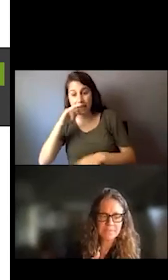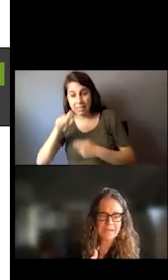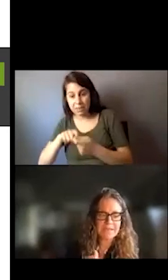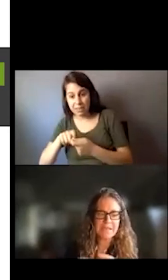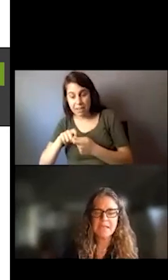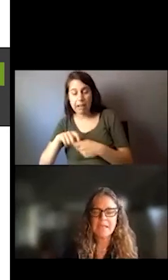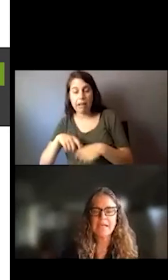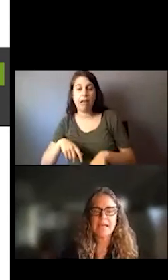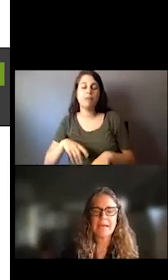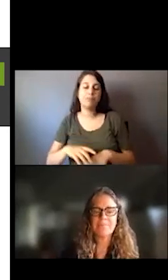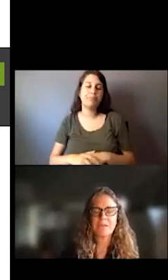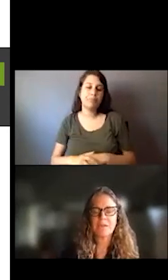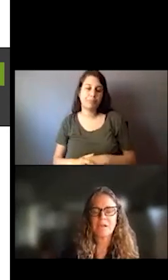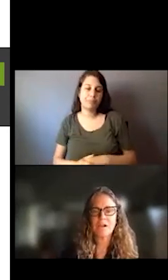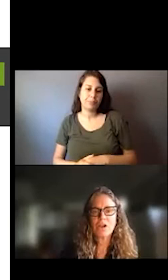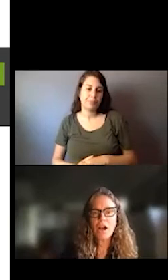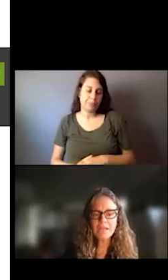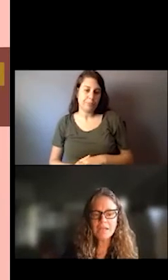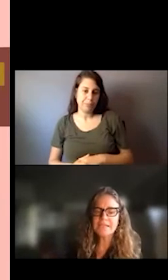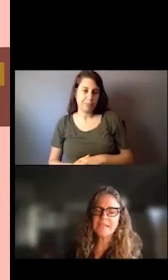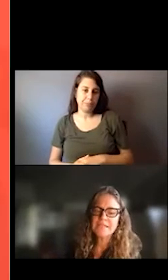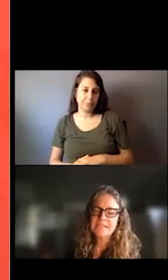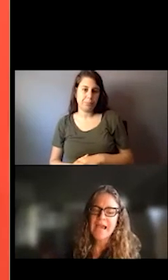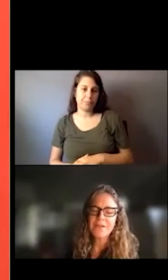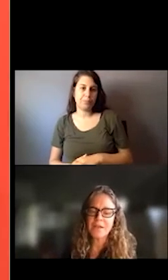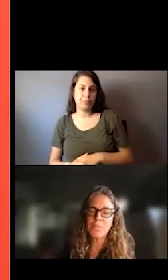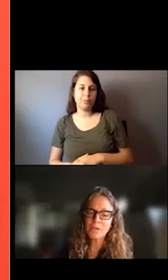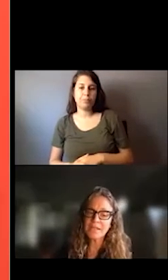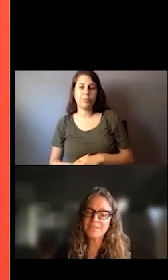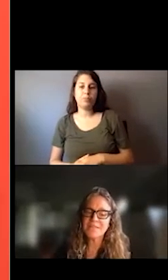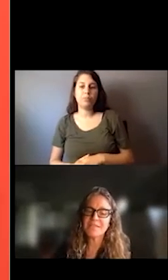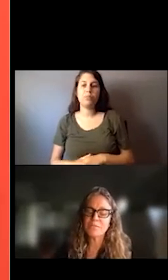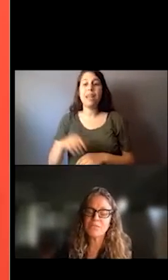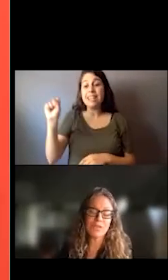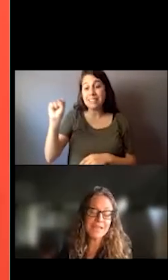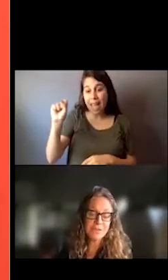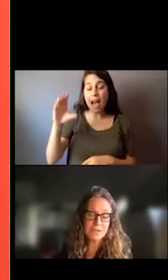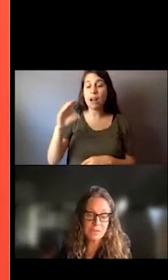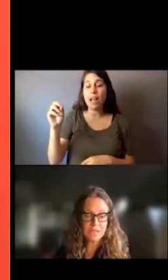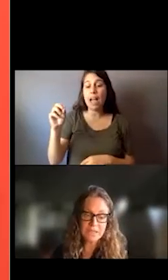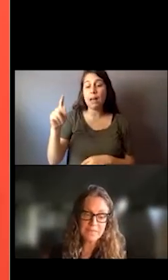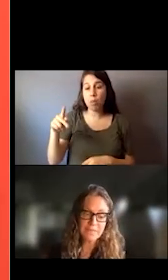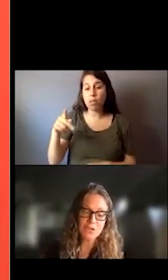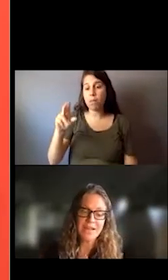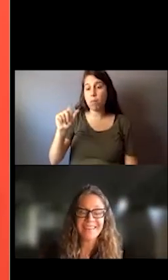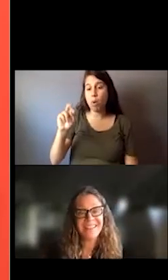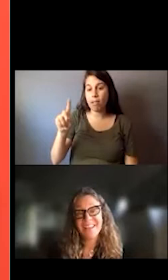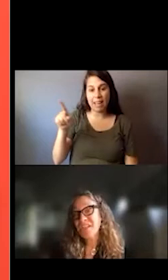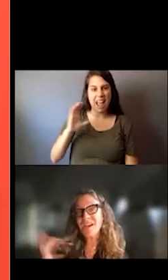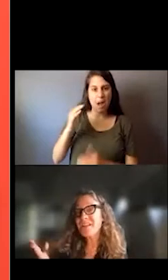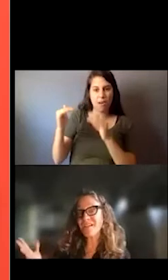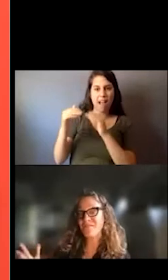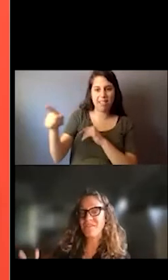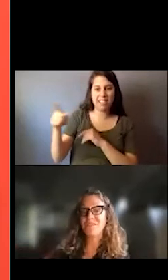emerged in this space. Our colleagues in Seattle and Portland have done some really interesting work demonstrating